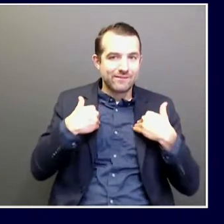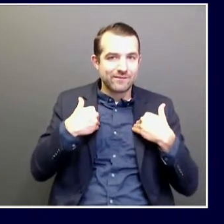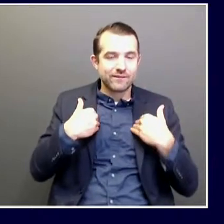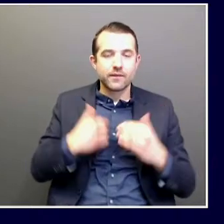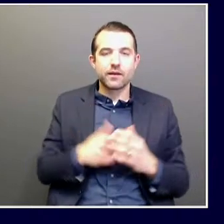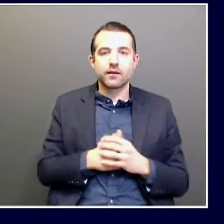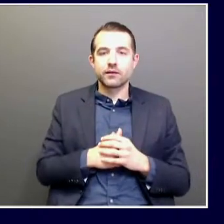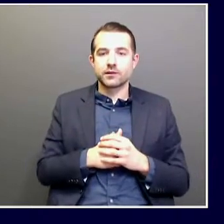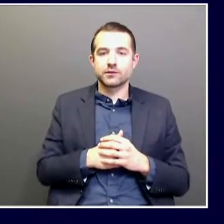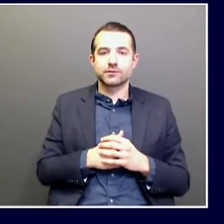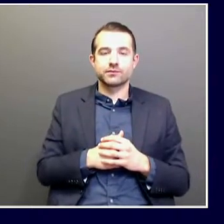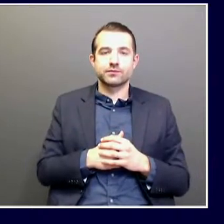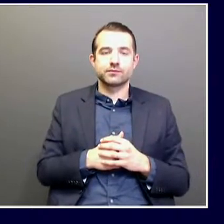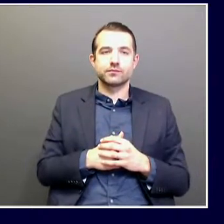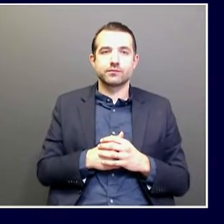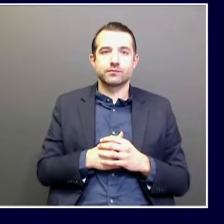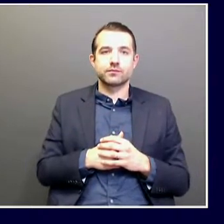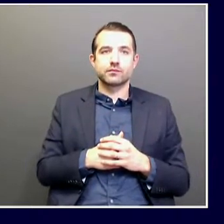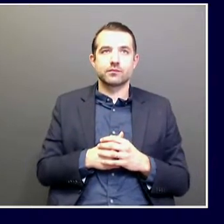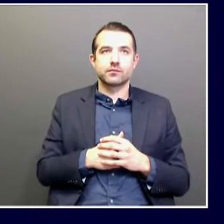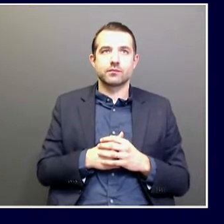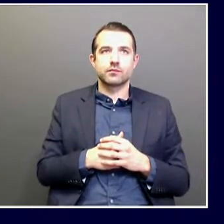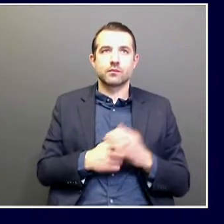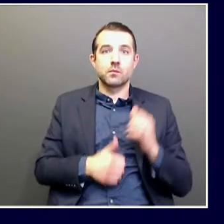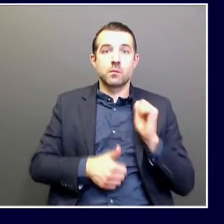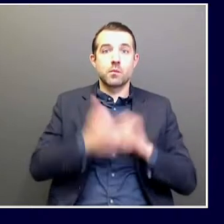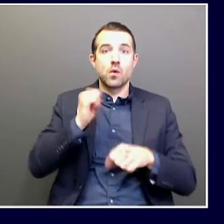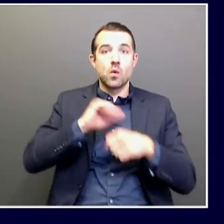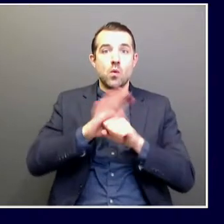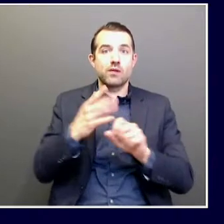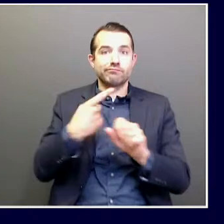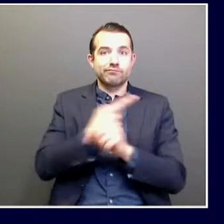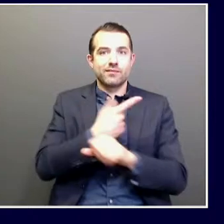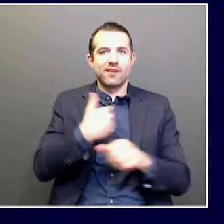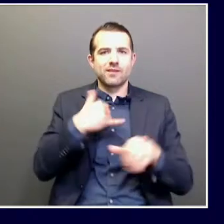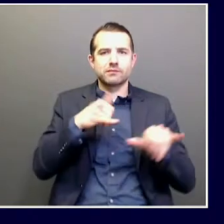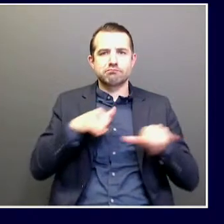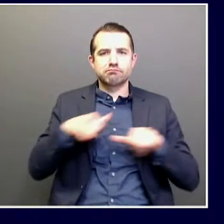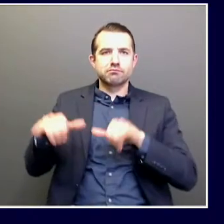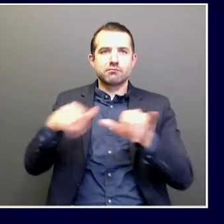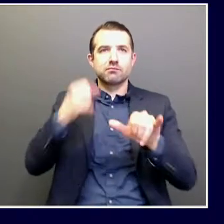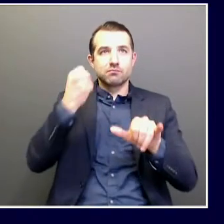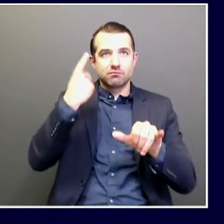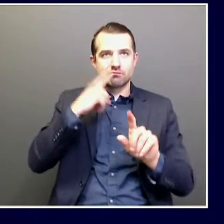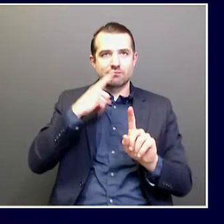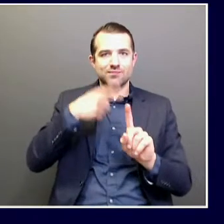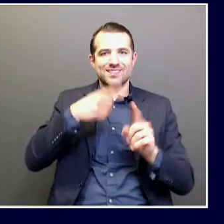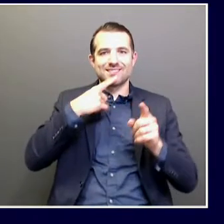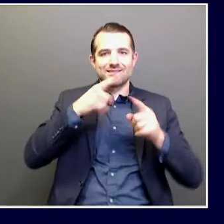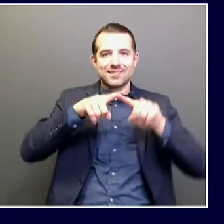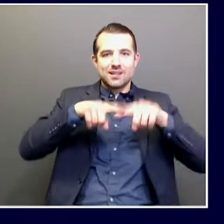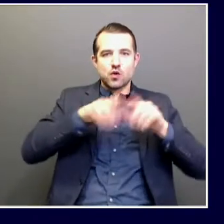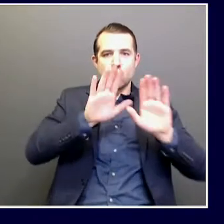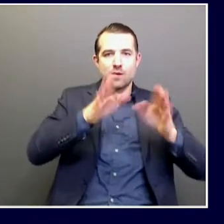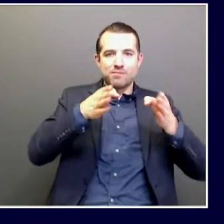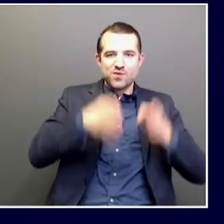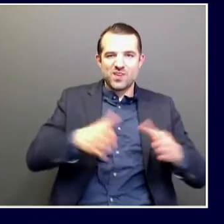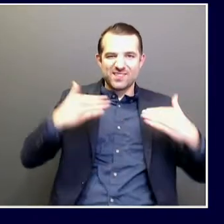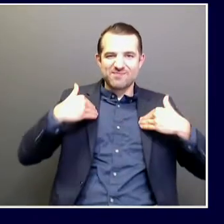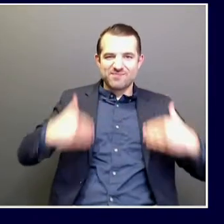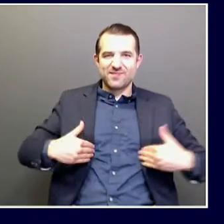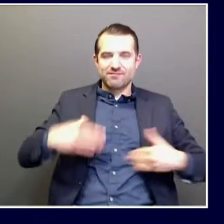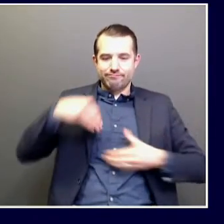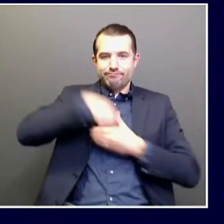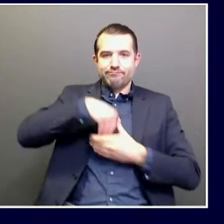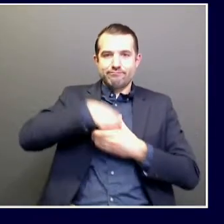ways. Okay. And two other listeners wrote in with sort of variations